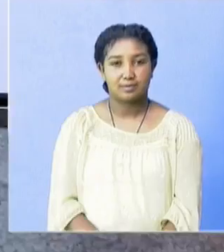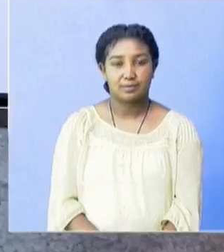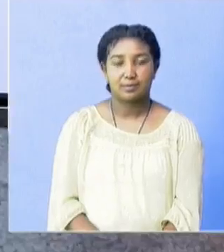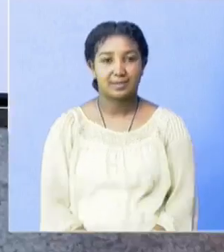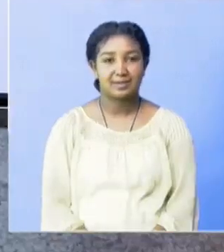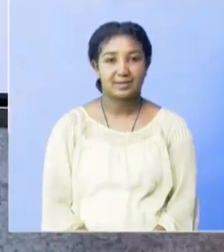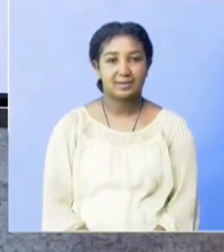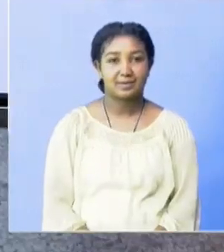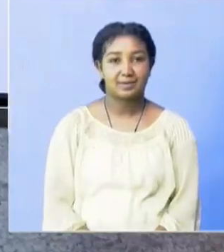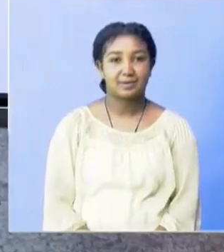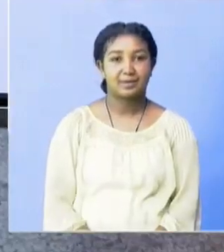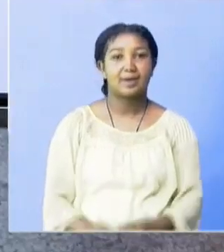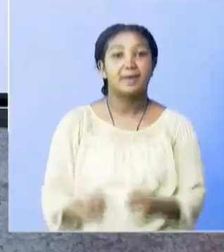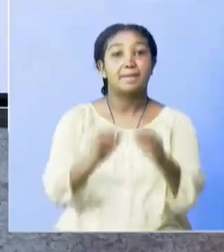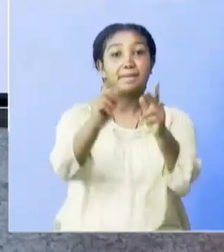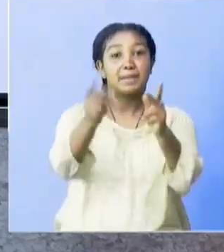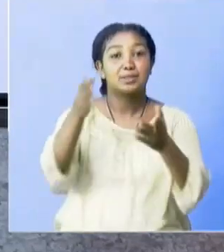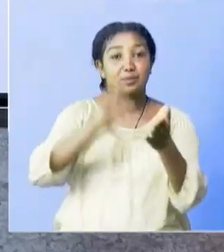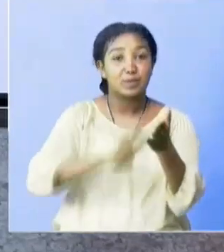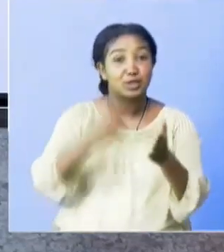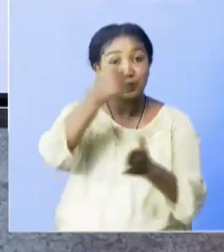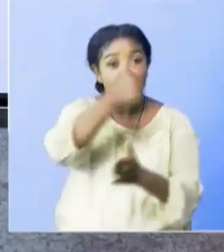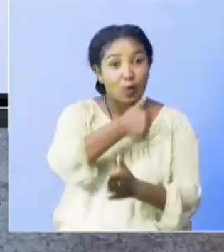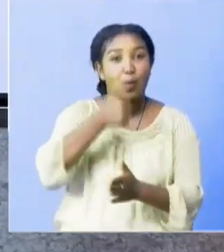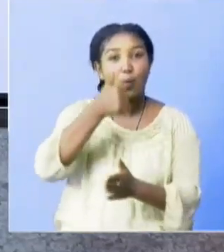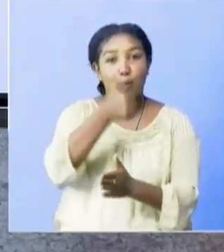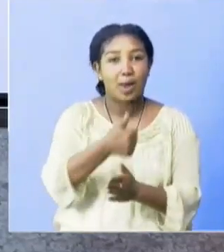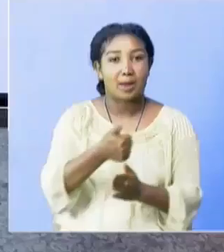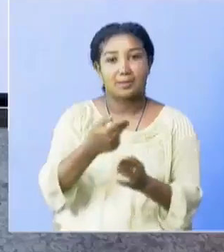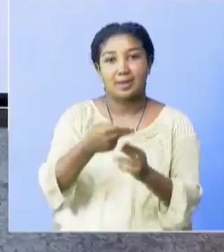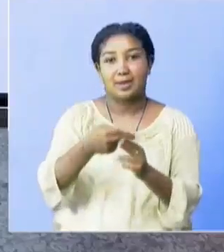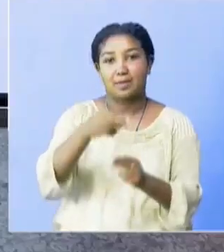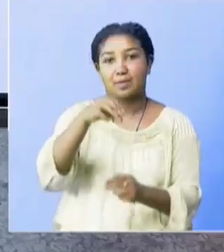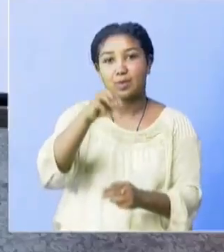And also, place of birth, Ethiopia, Waliso.